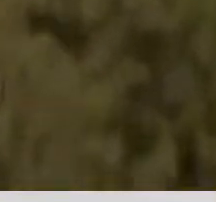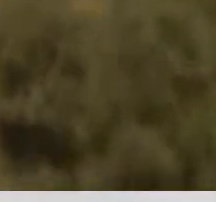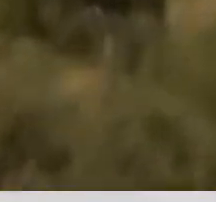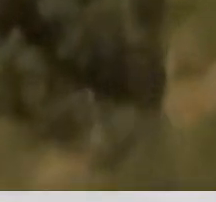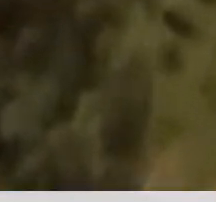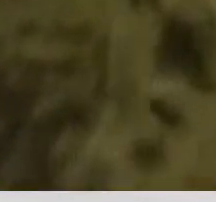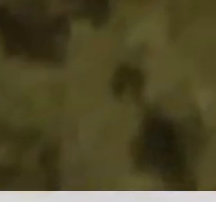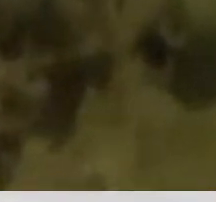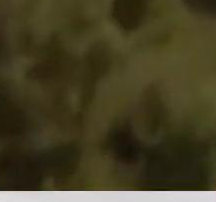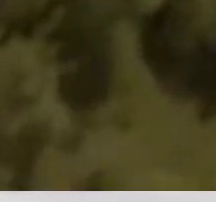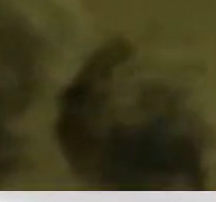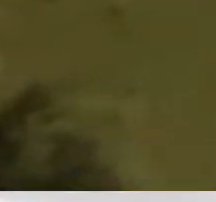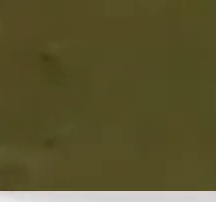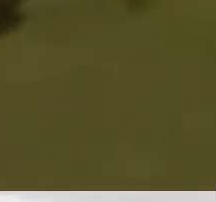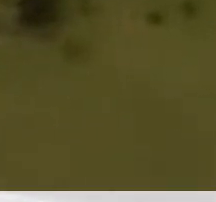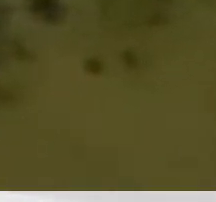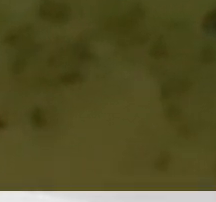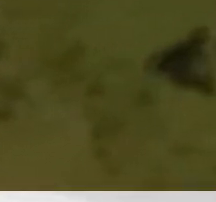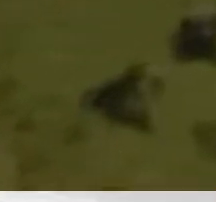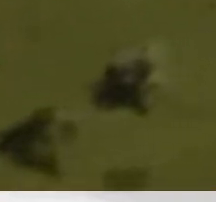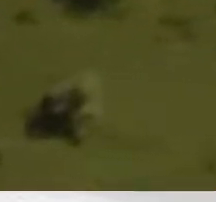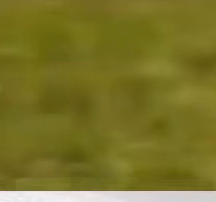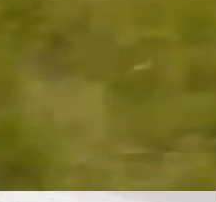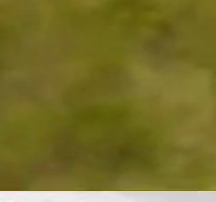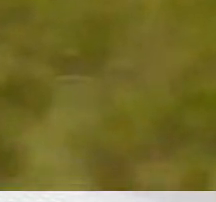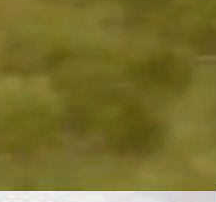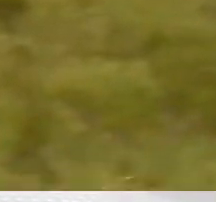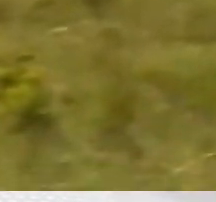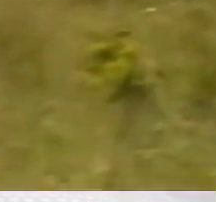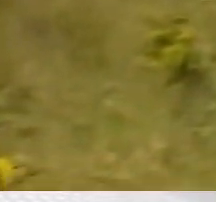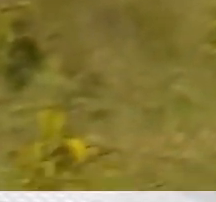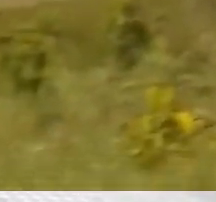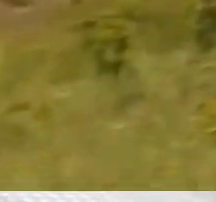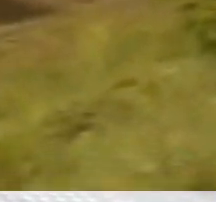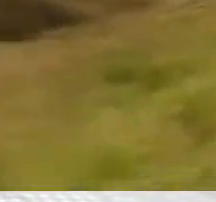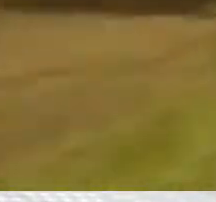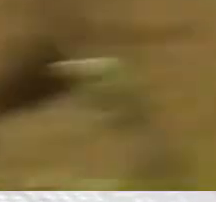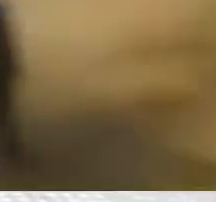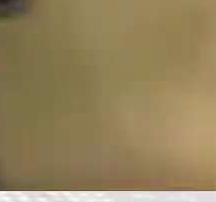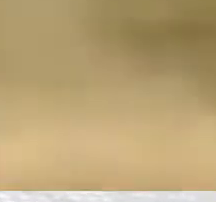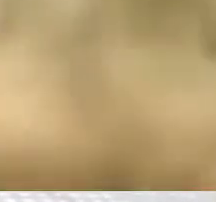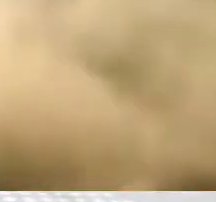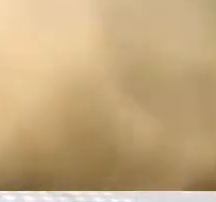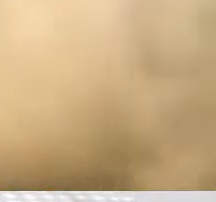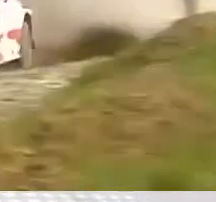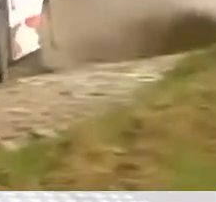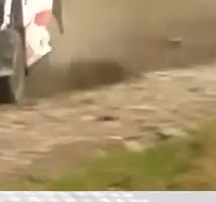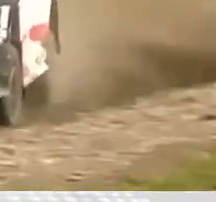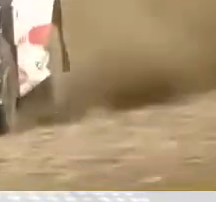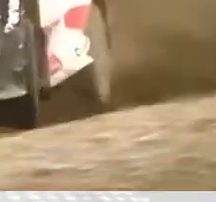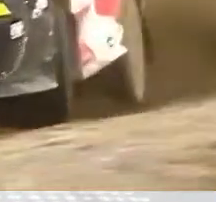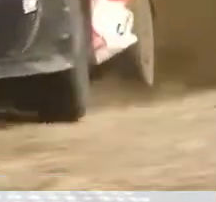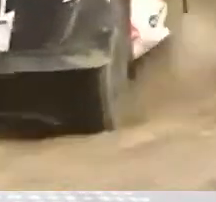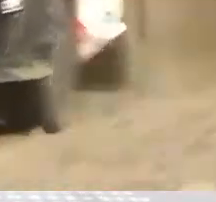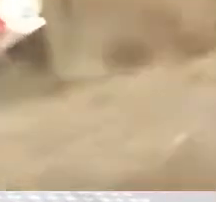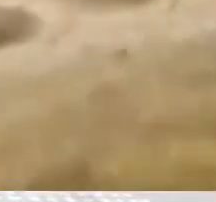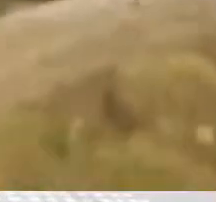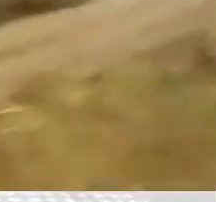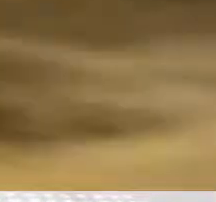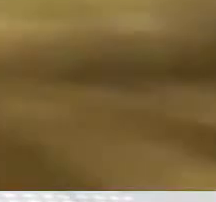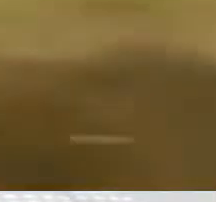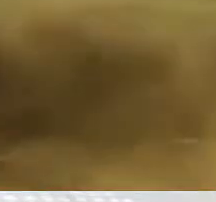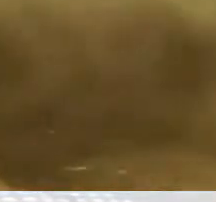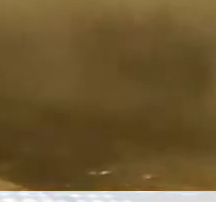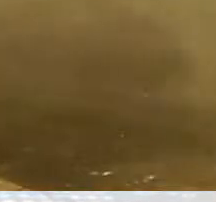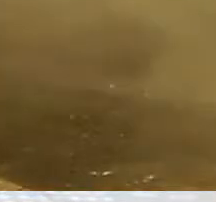to minimise the damage done in his championship challenge this weekend, with Oit Tanak following suit in second place. But all eyes were on the